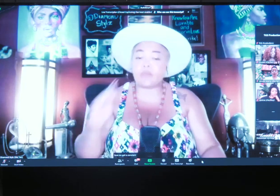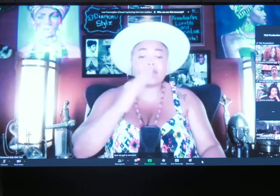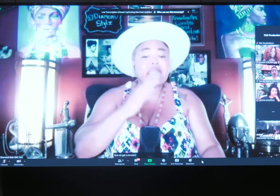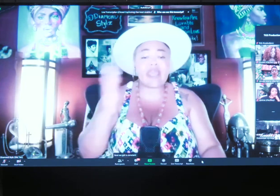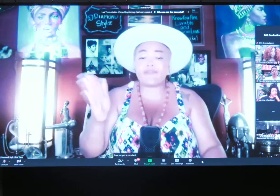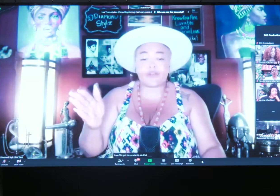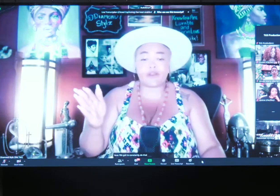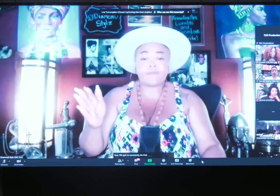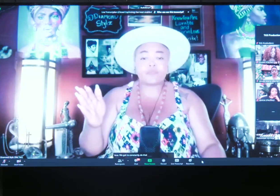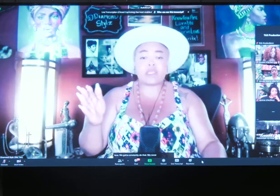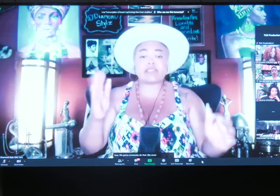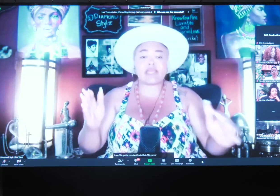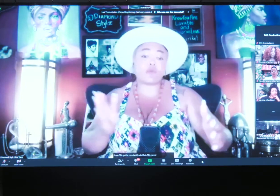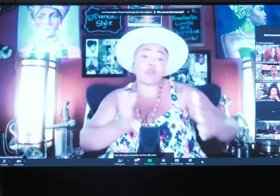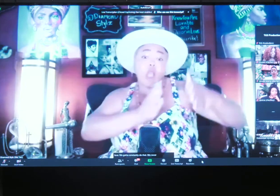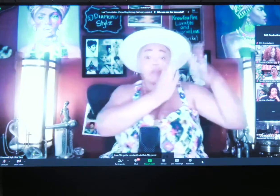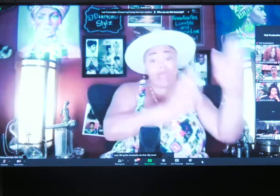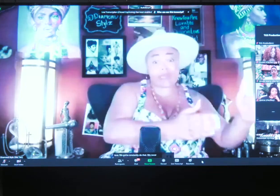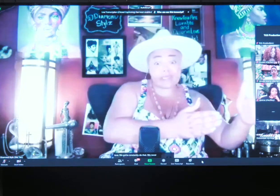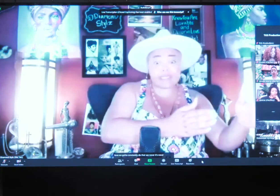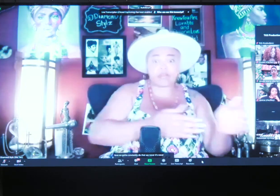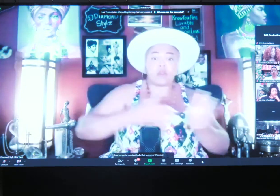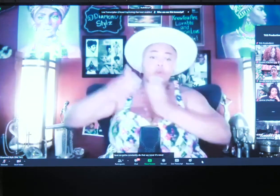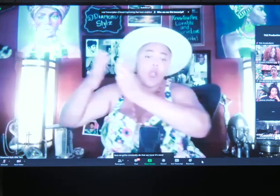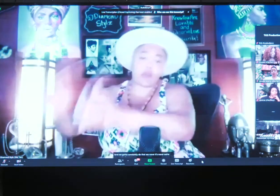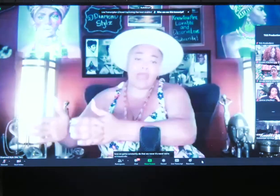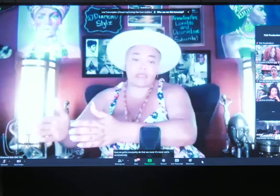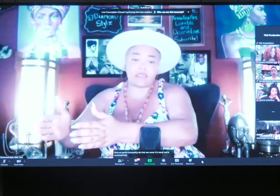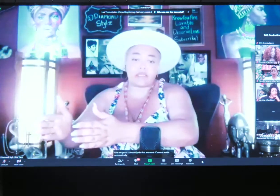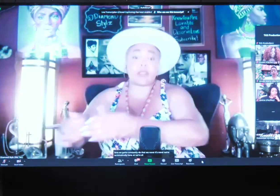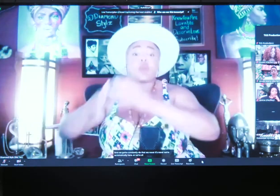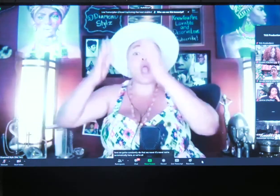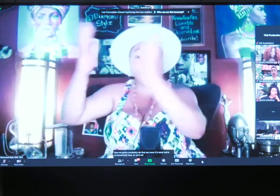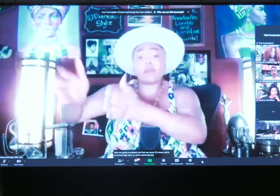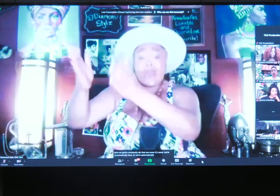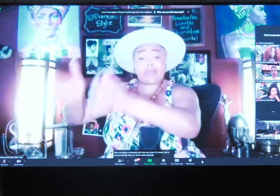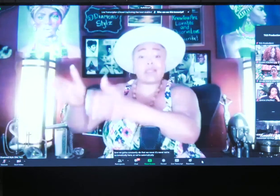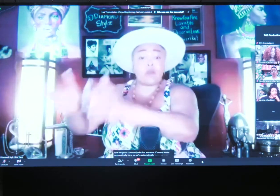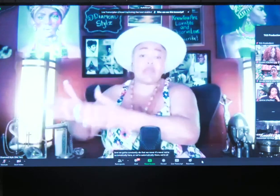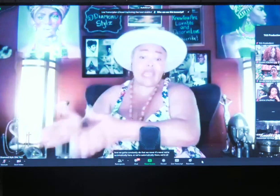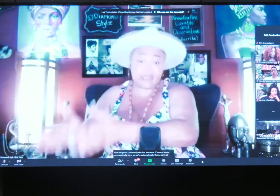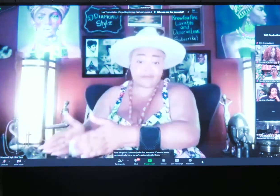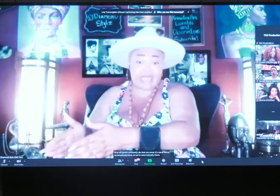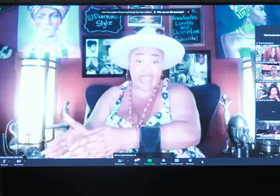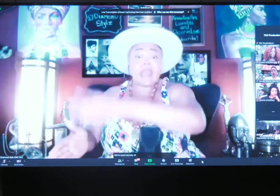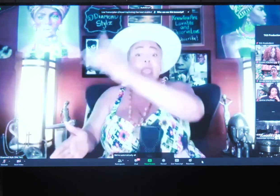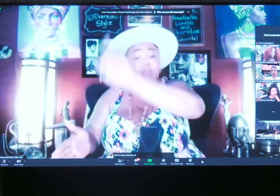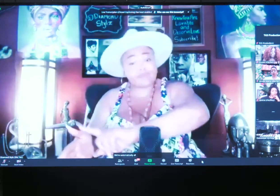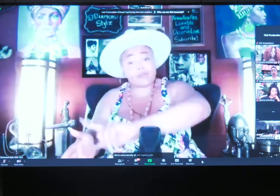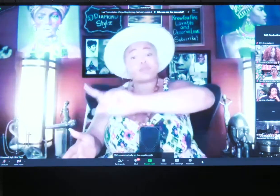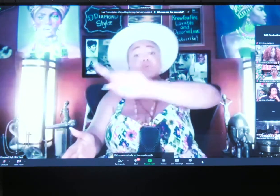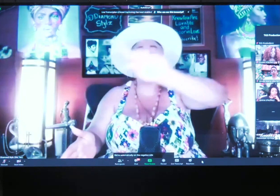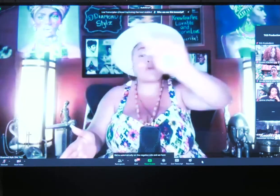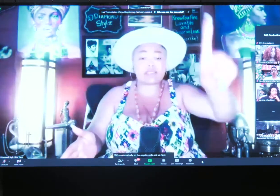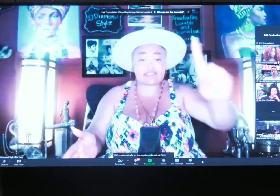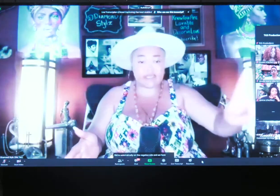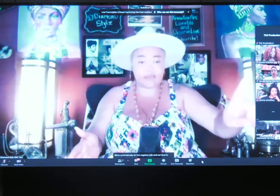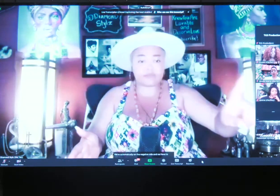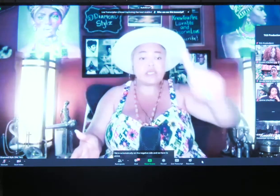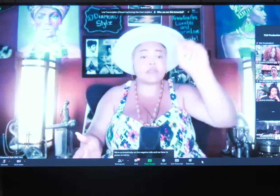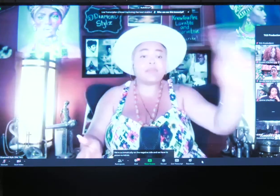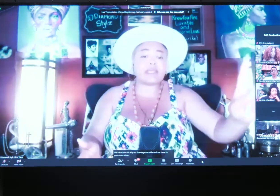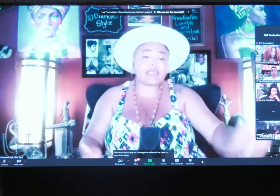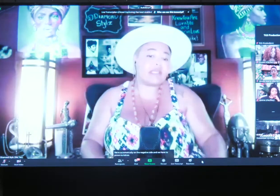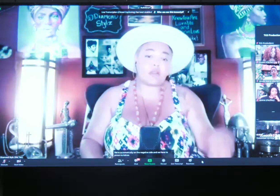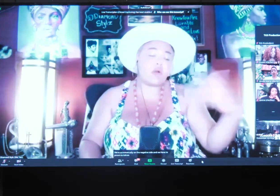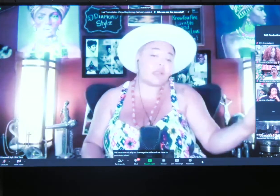that. It's never we're automatically here or we're automatically there. We're automatically on the negative side, and we have to prove ourselves